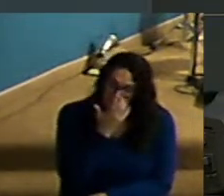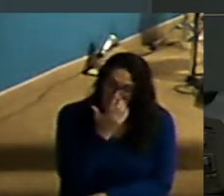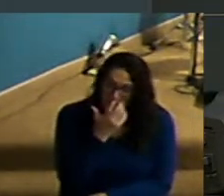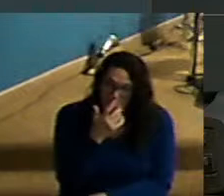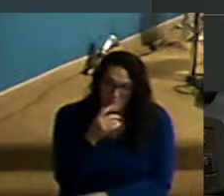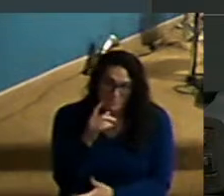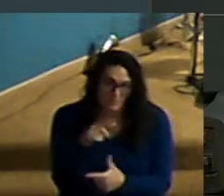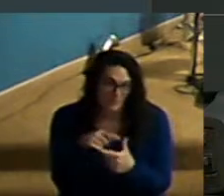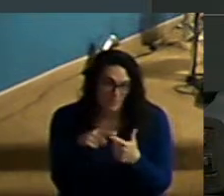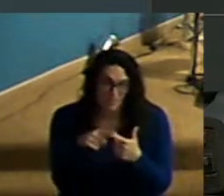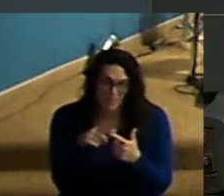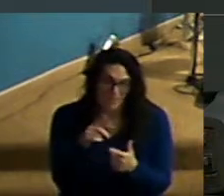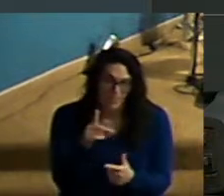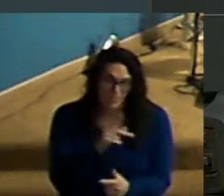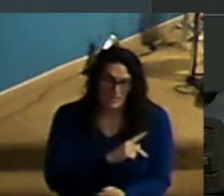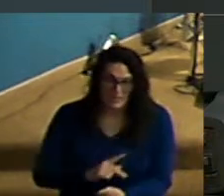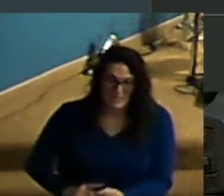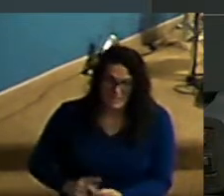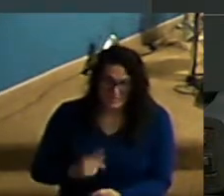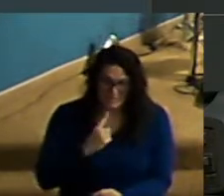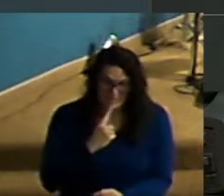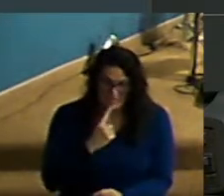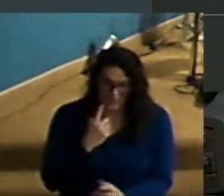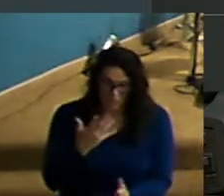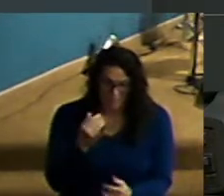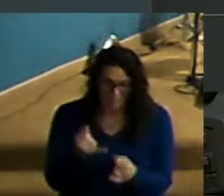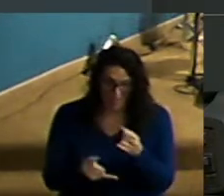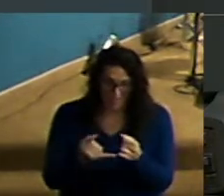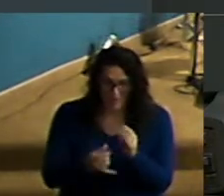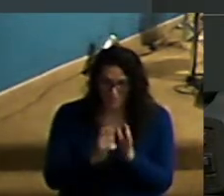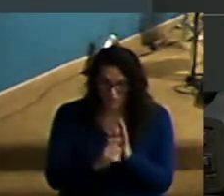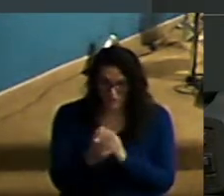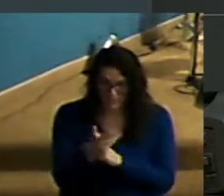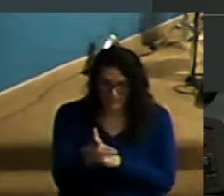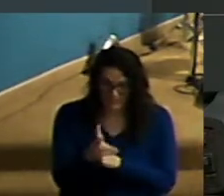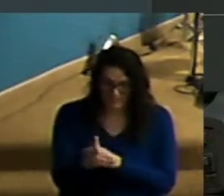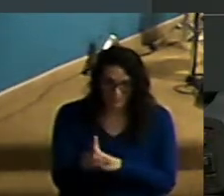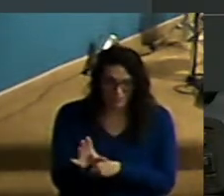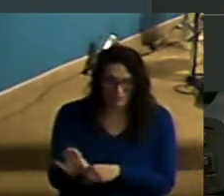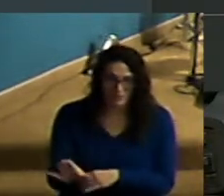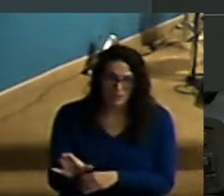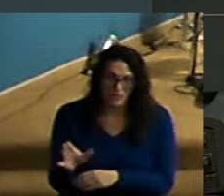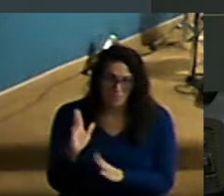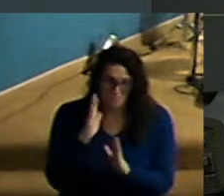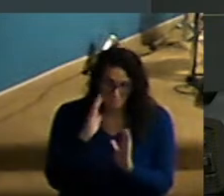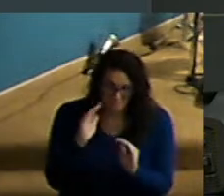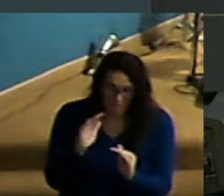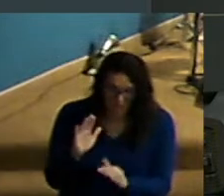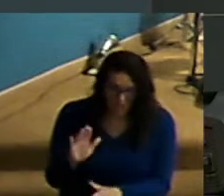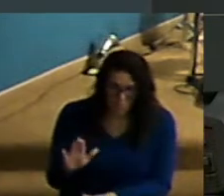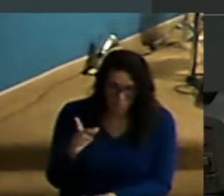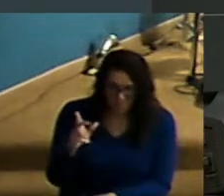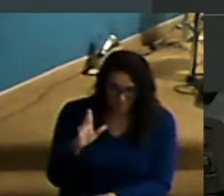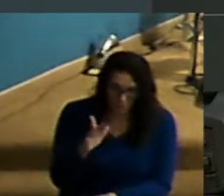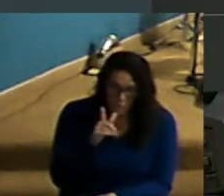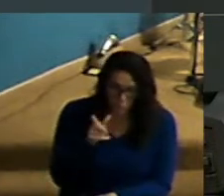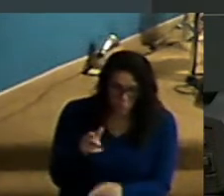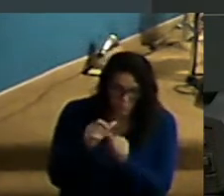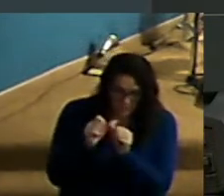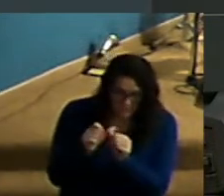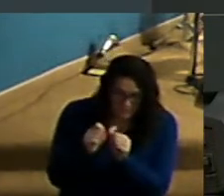And then the king says this at the end of verse 16 to Daniel: may your God,